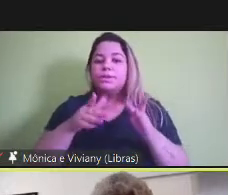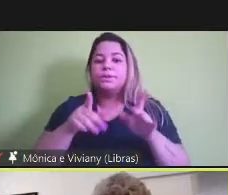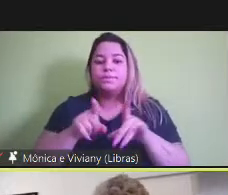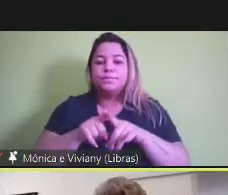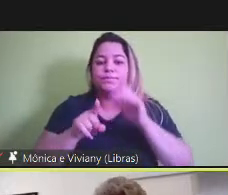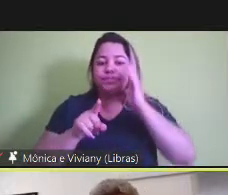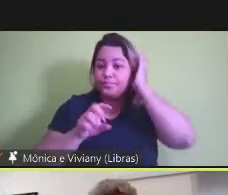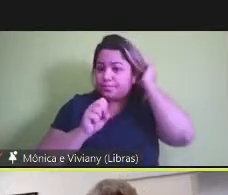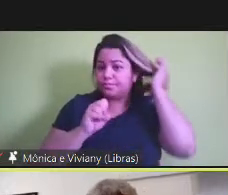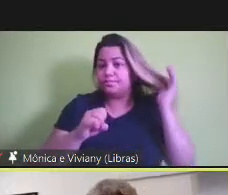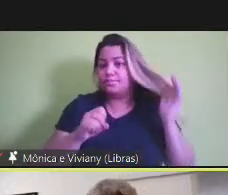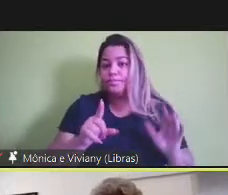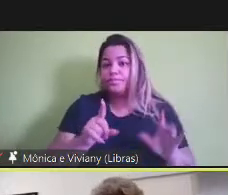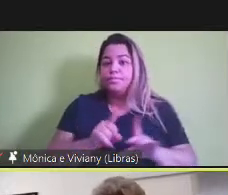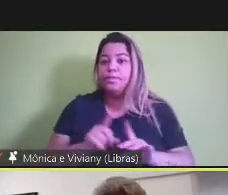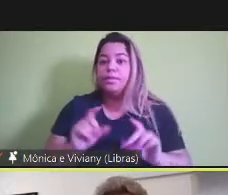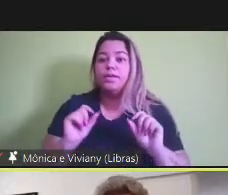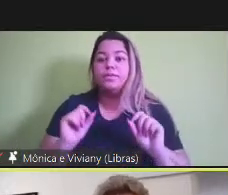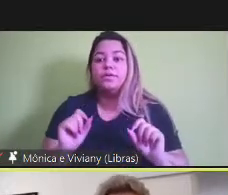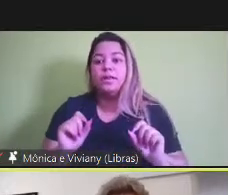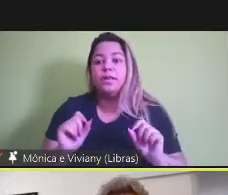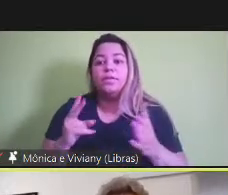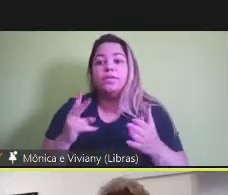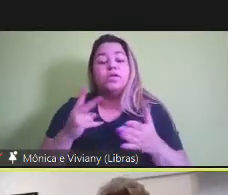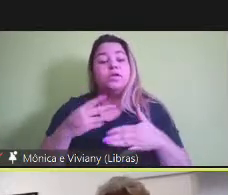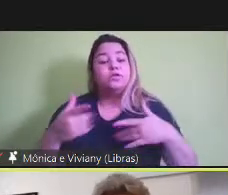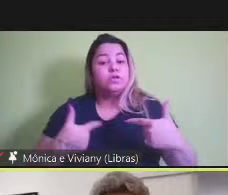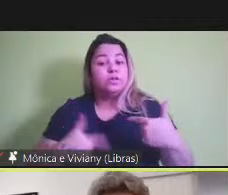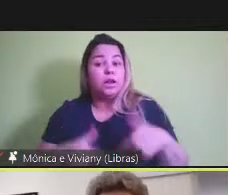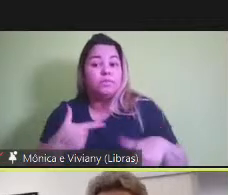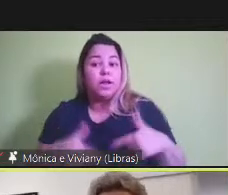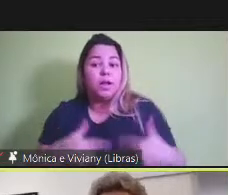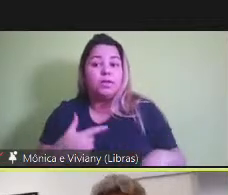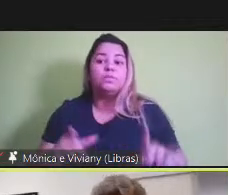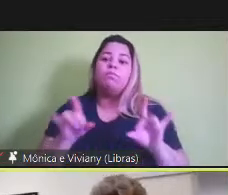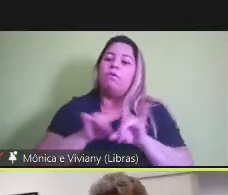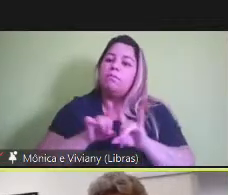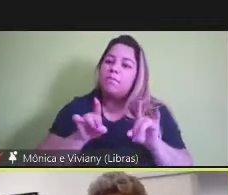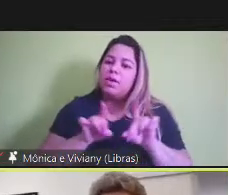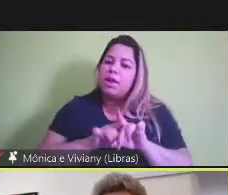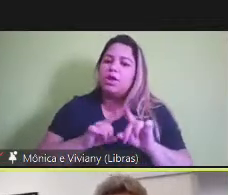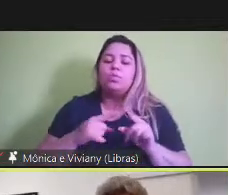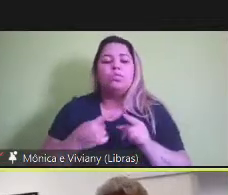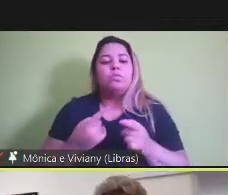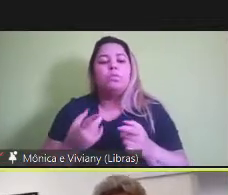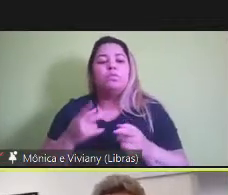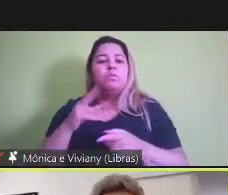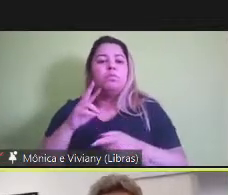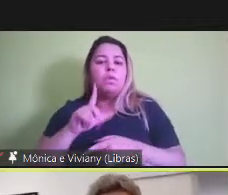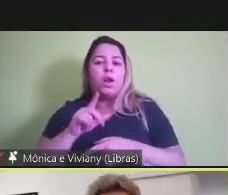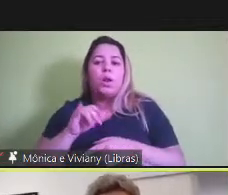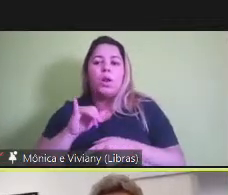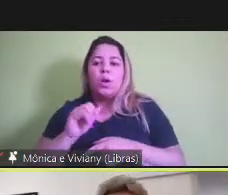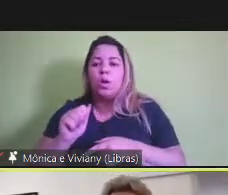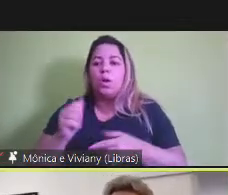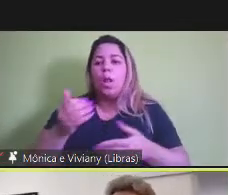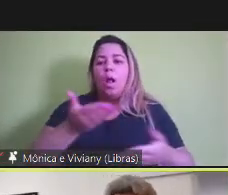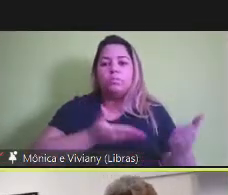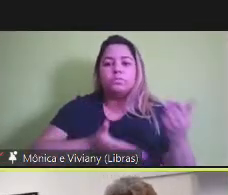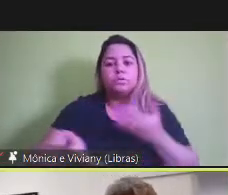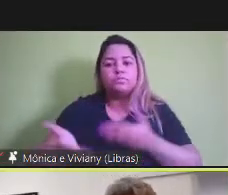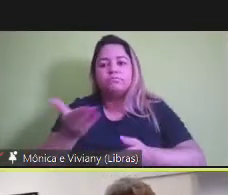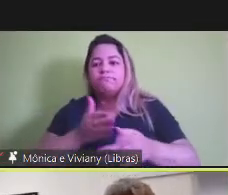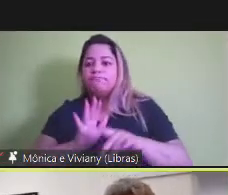perspective. This goes beyond the teams and services in the integration of the network. There is an entire